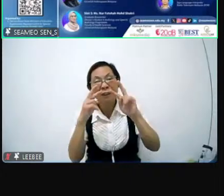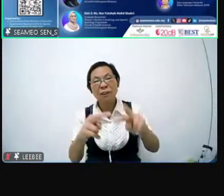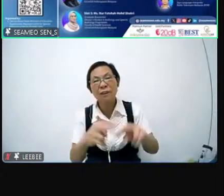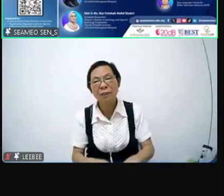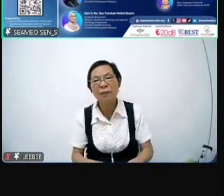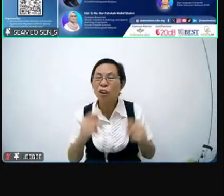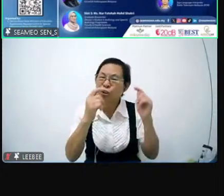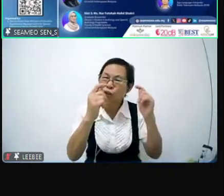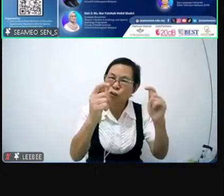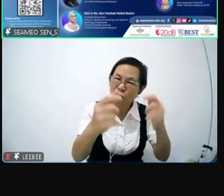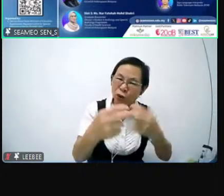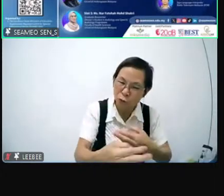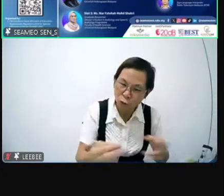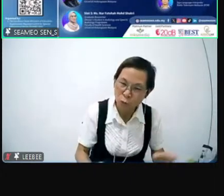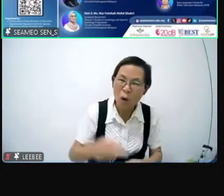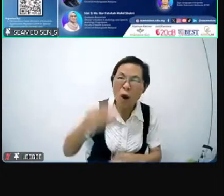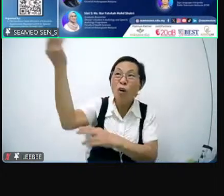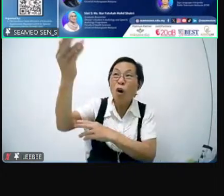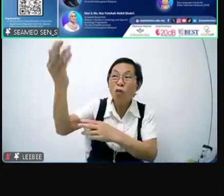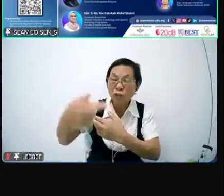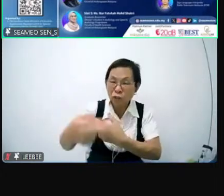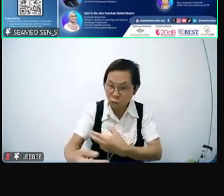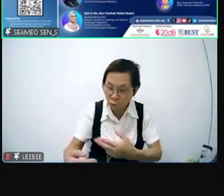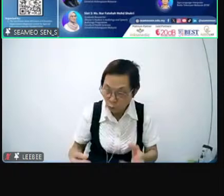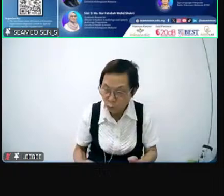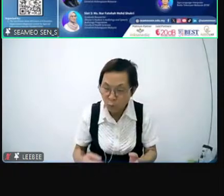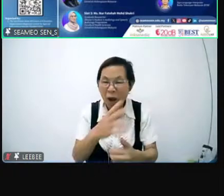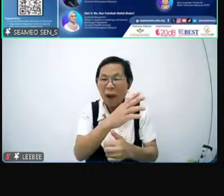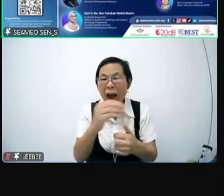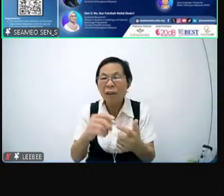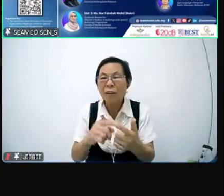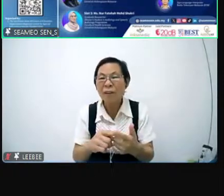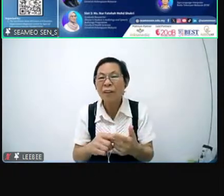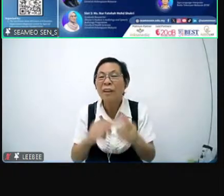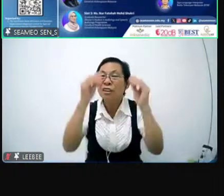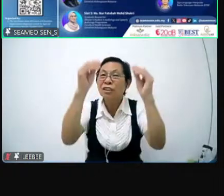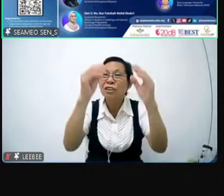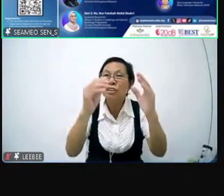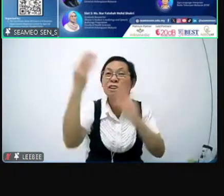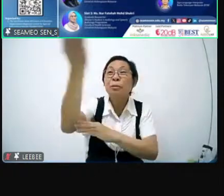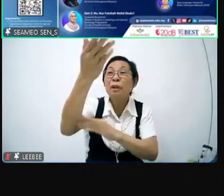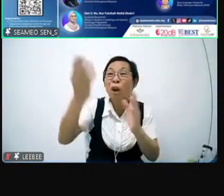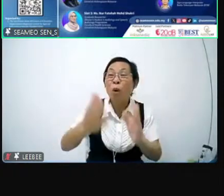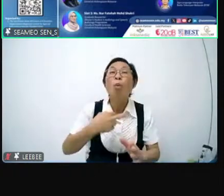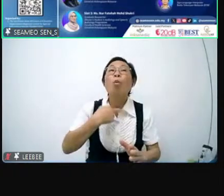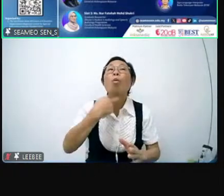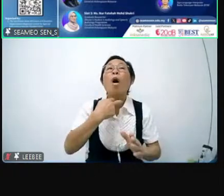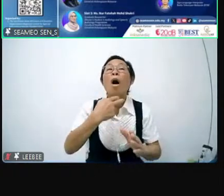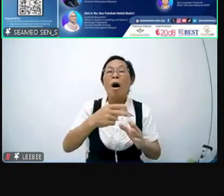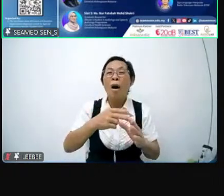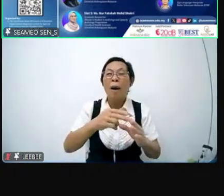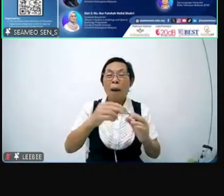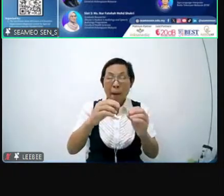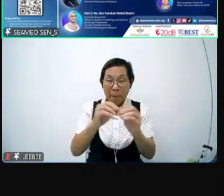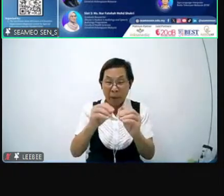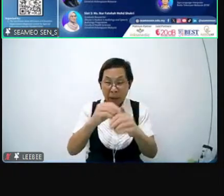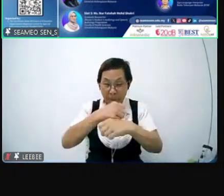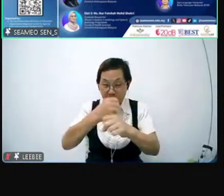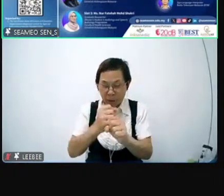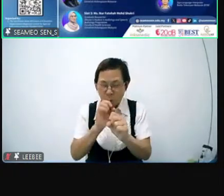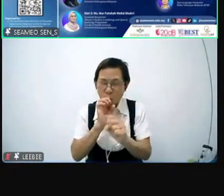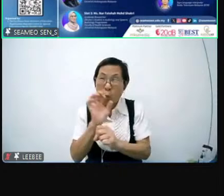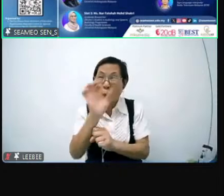tutorial room, conference room, whereby the speaker's voice level will be amplified and then distributed via